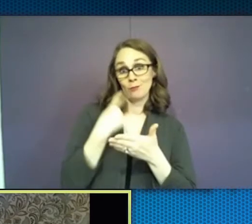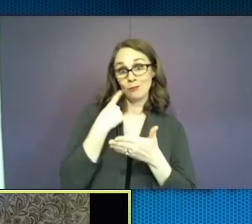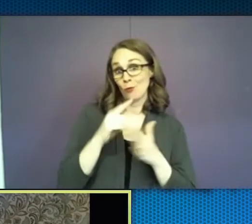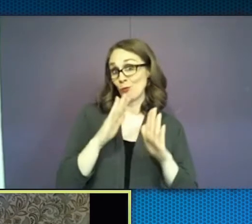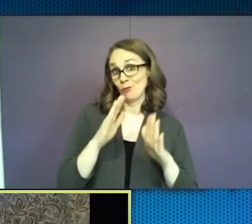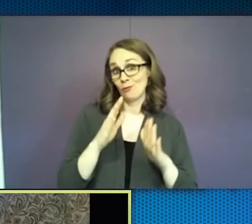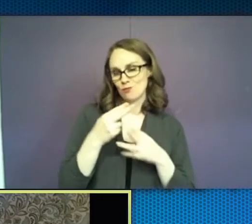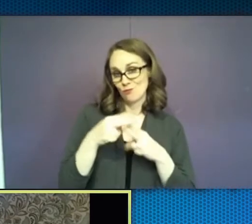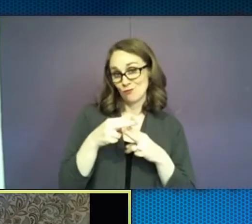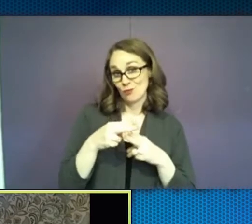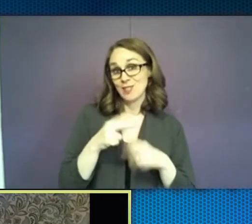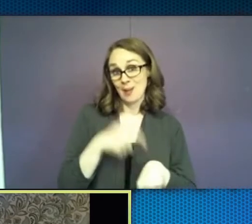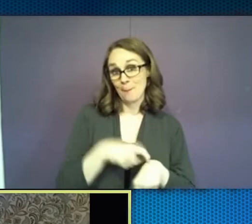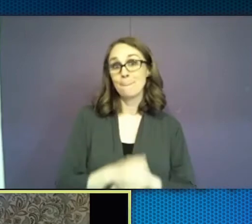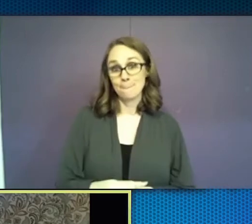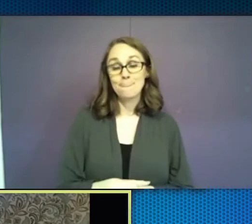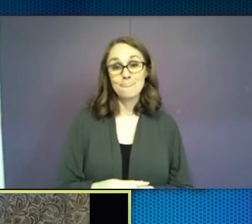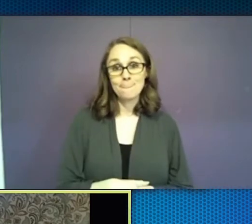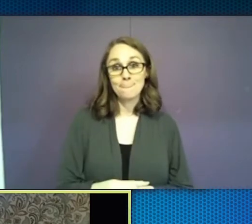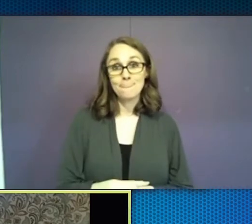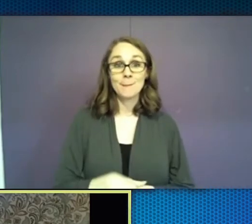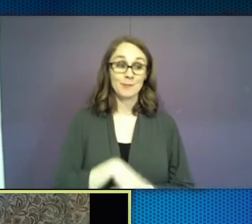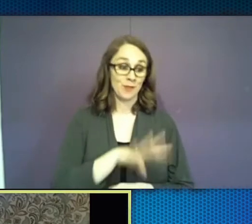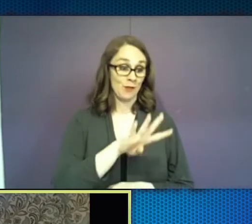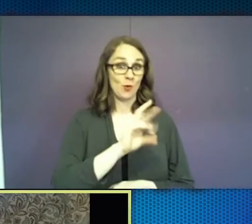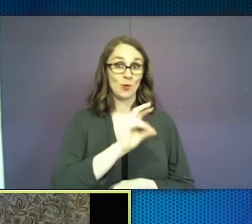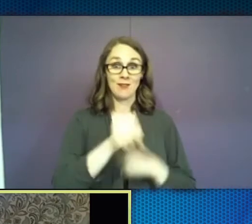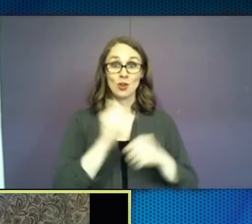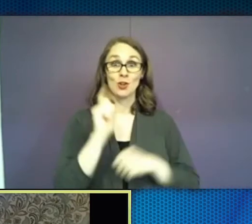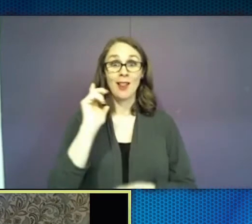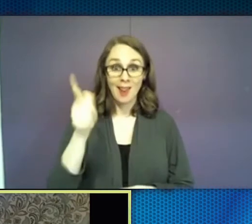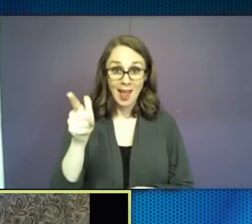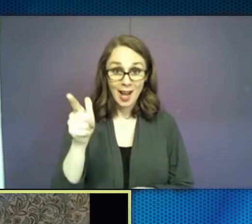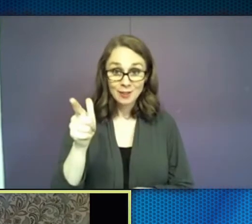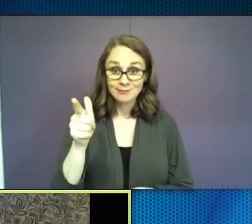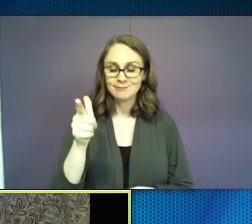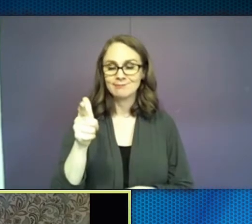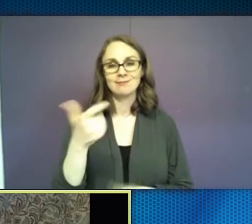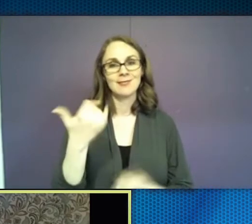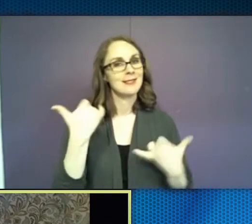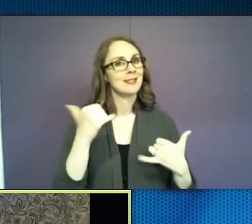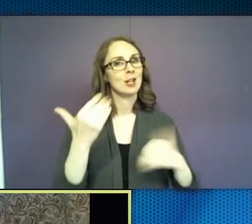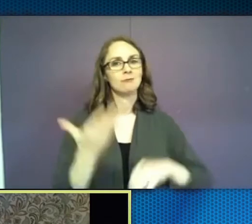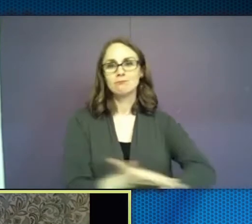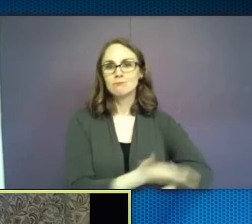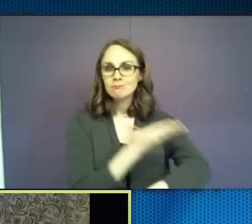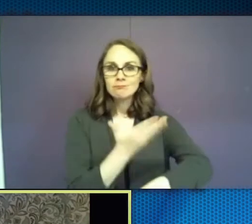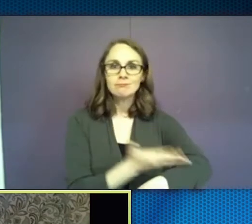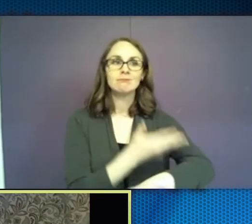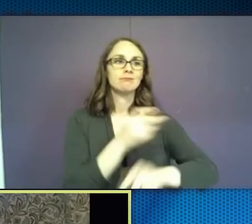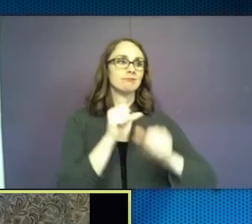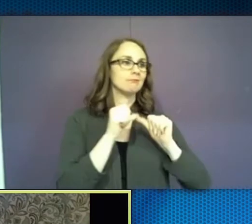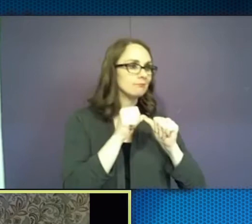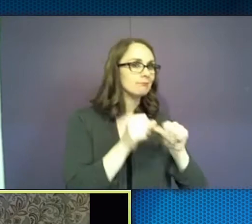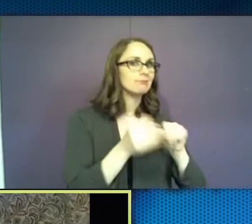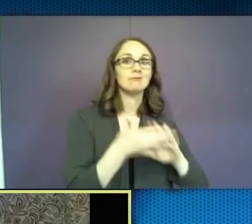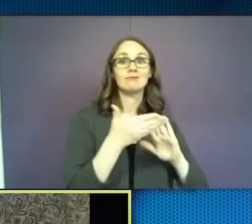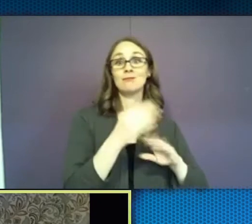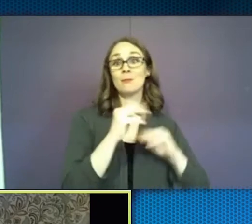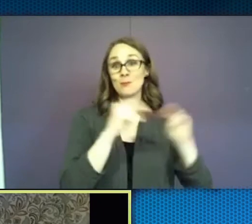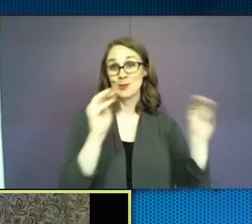time. And 47 years later, it's been lovingly restored, maintained, and operates as a